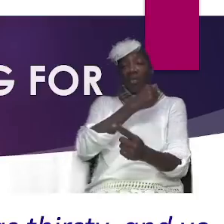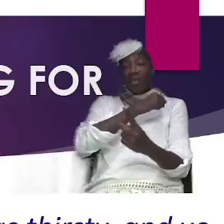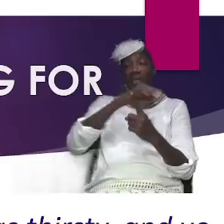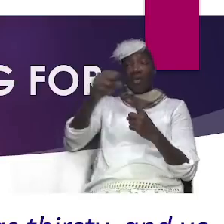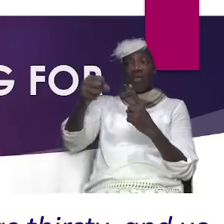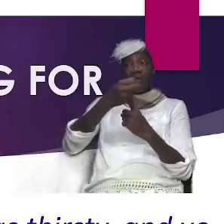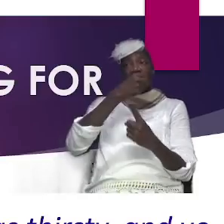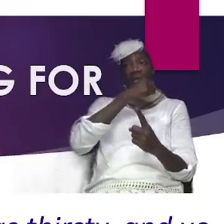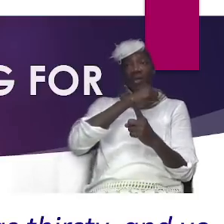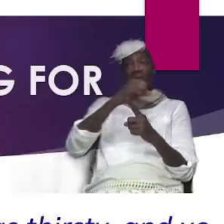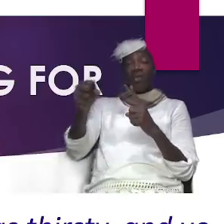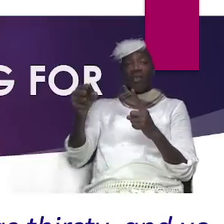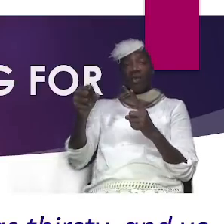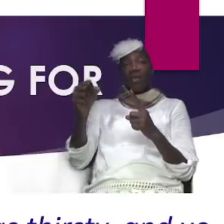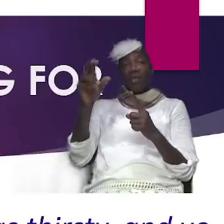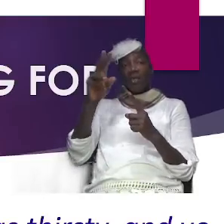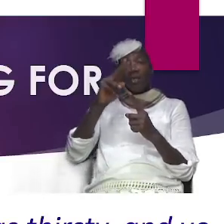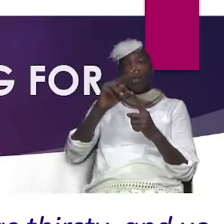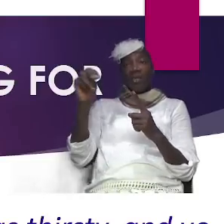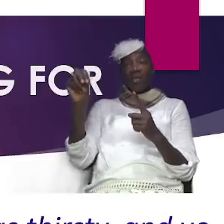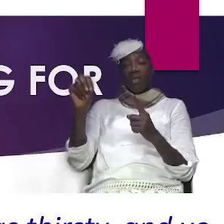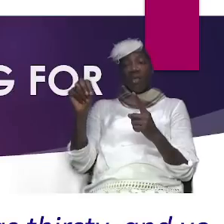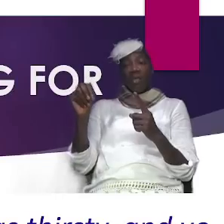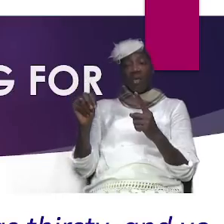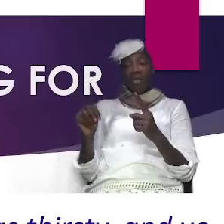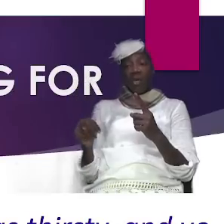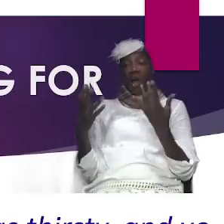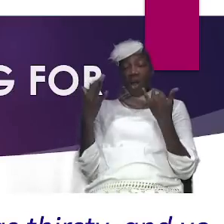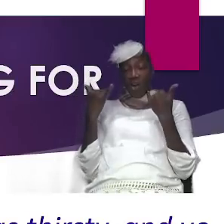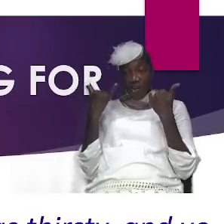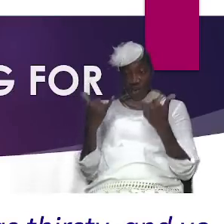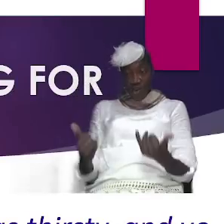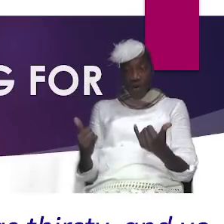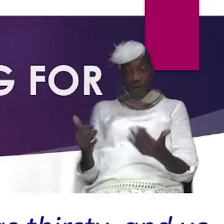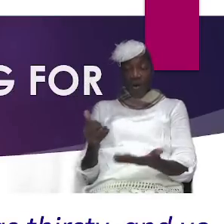that require some immediate input.